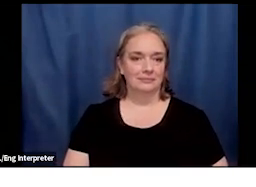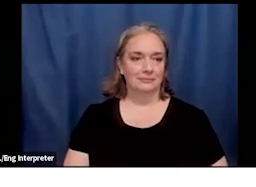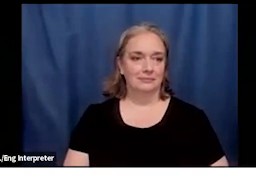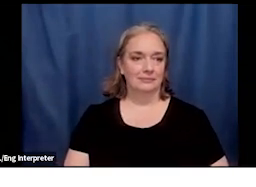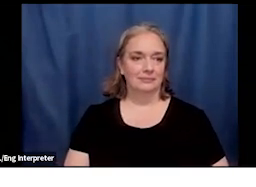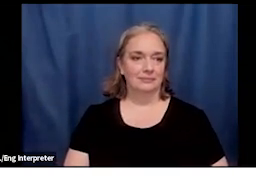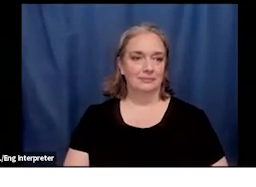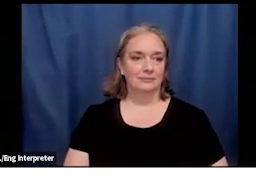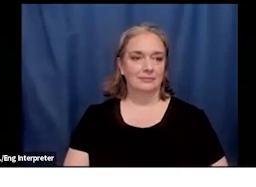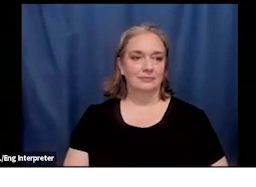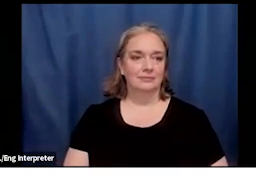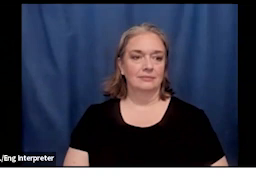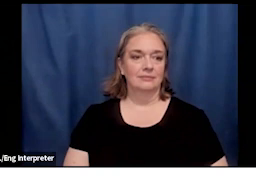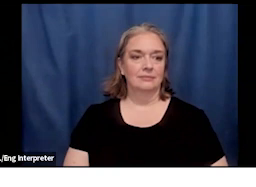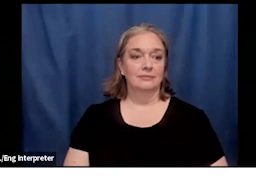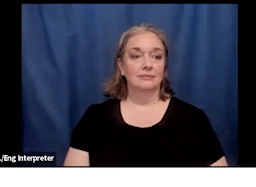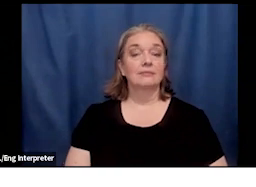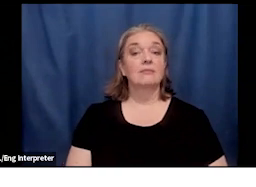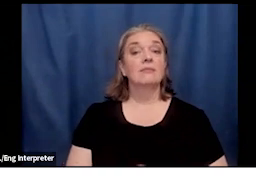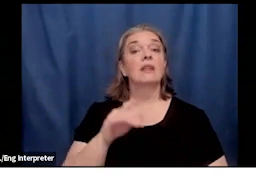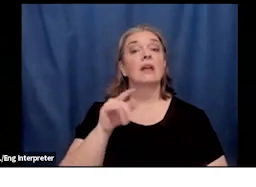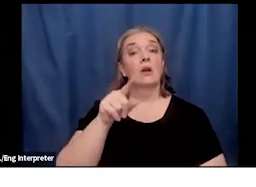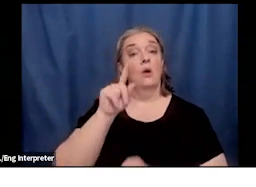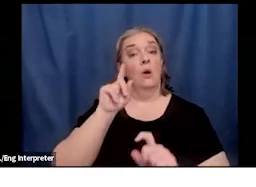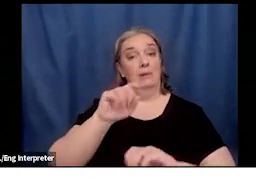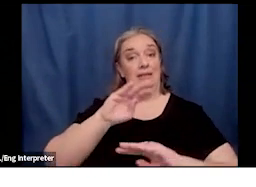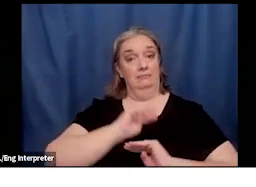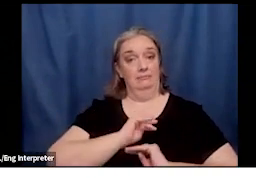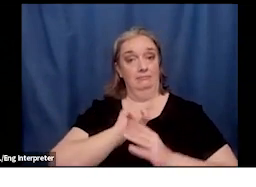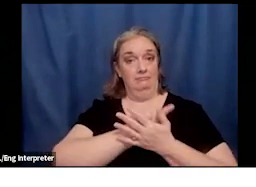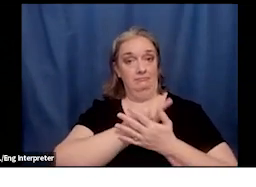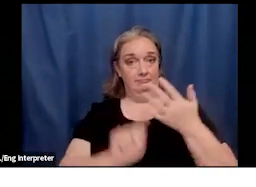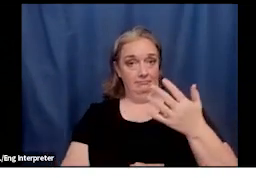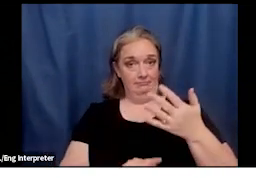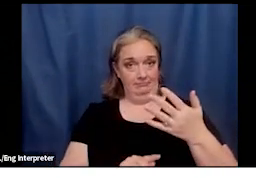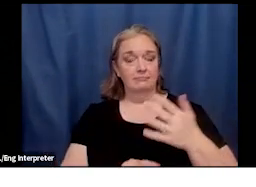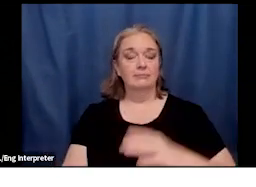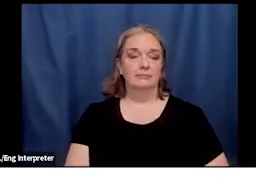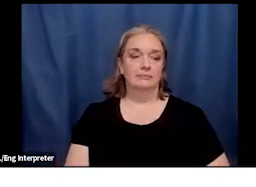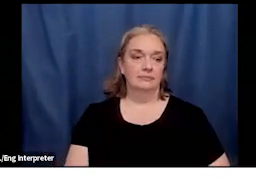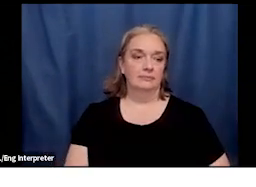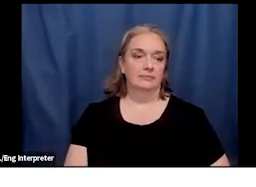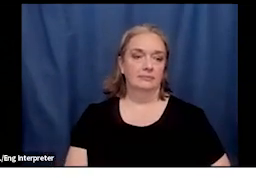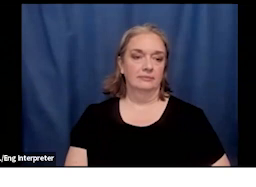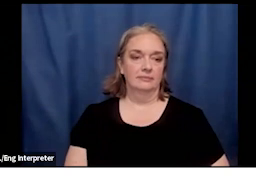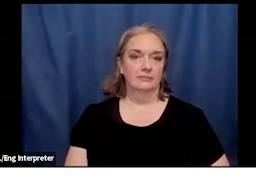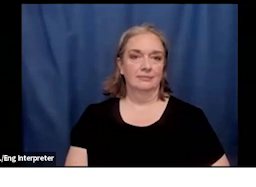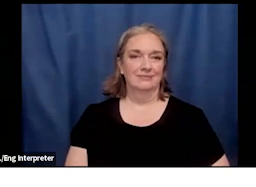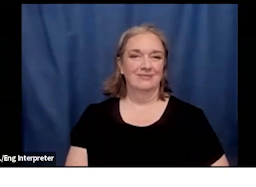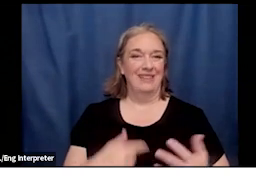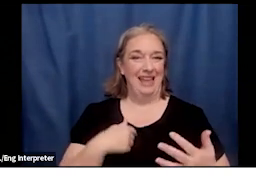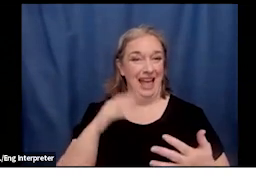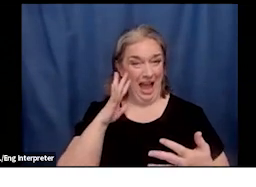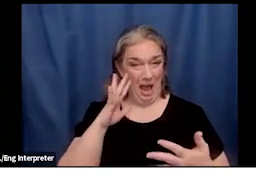So your project is eligible to be funded by this grant if it meets the following list of criteria. And I want to read through this because it's